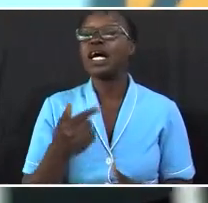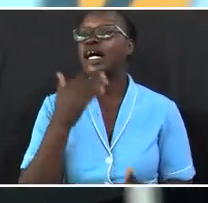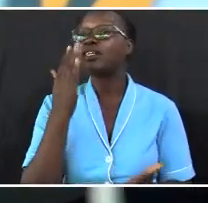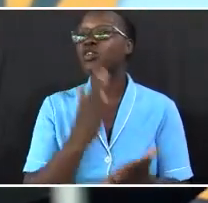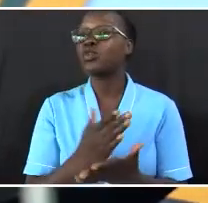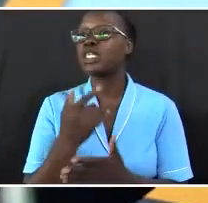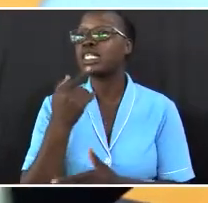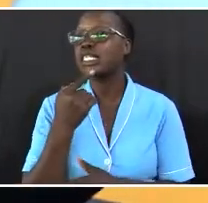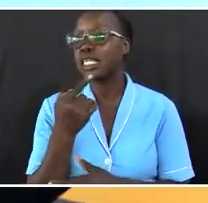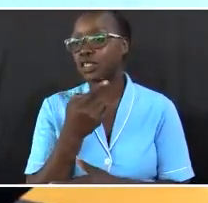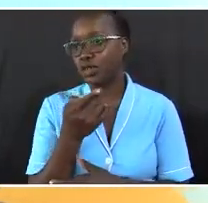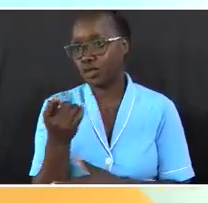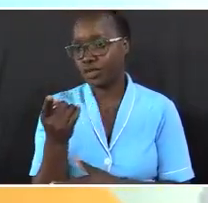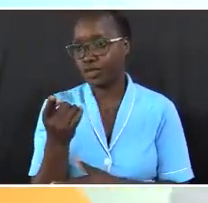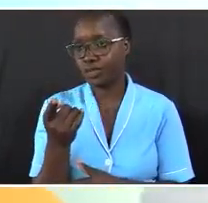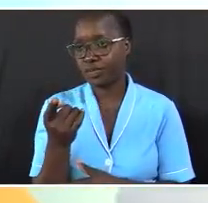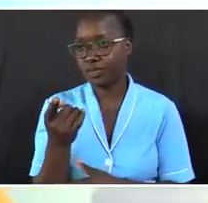fact.